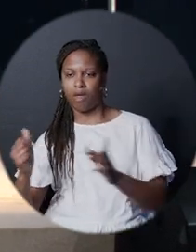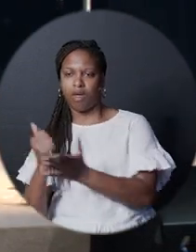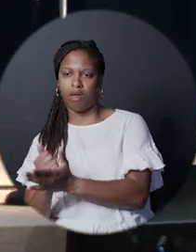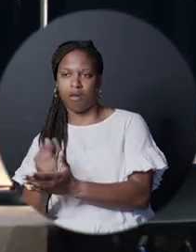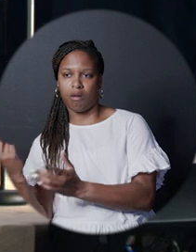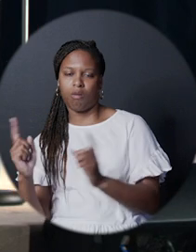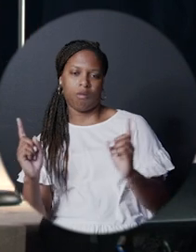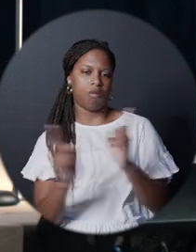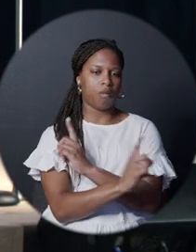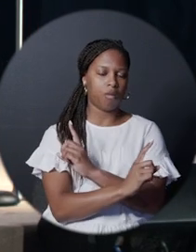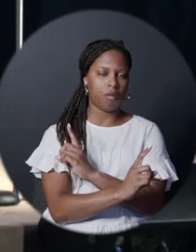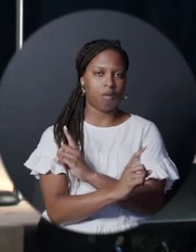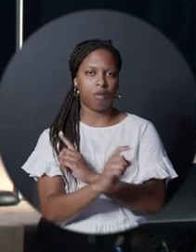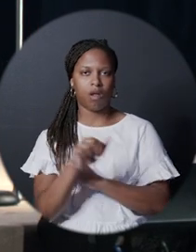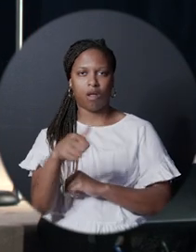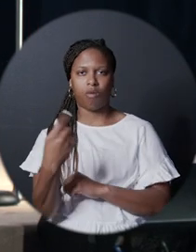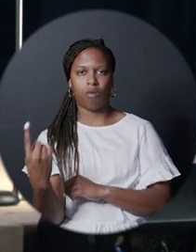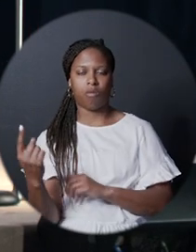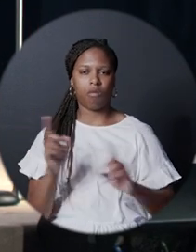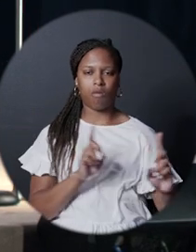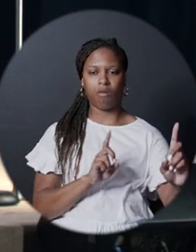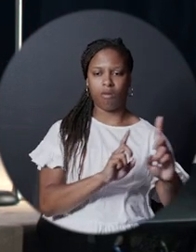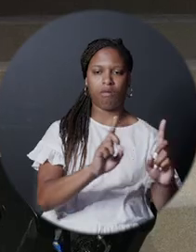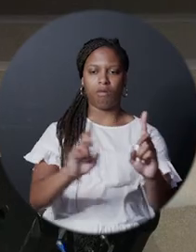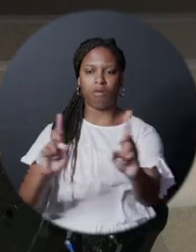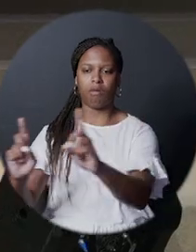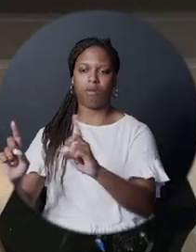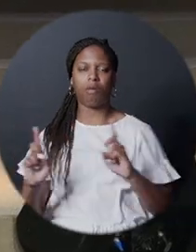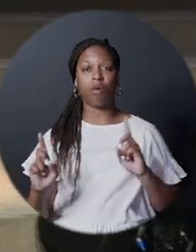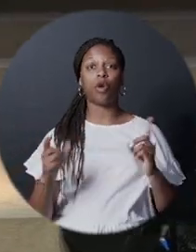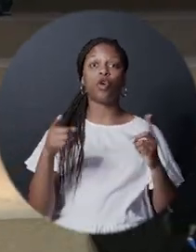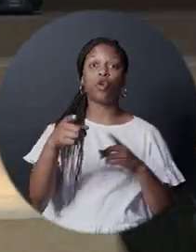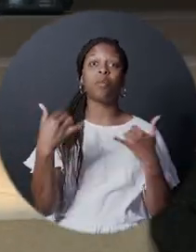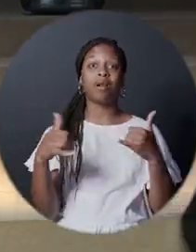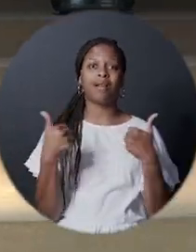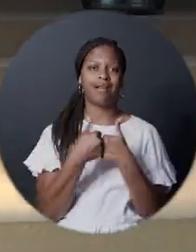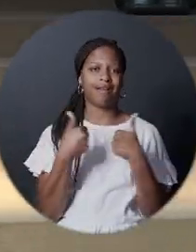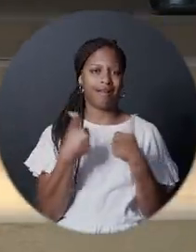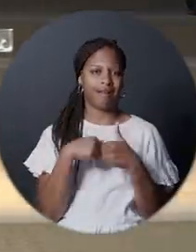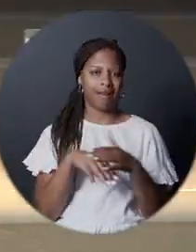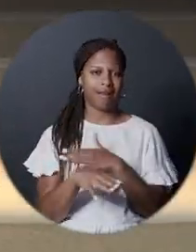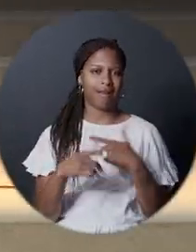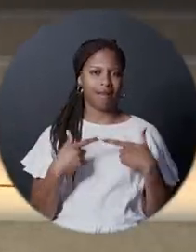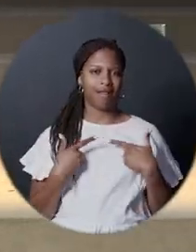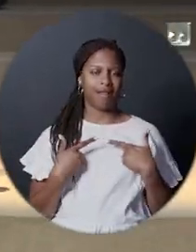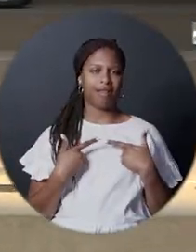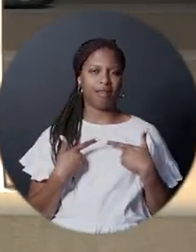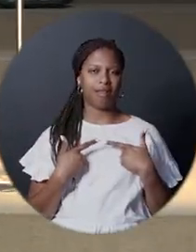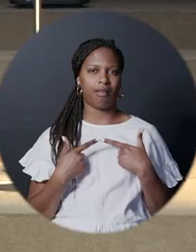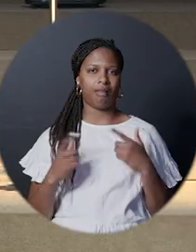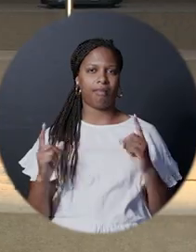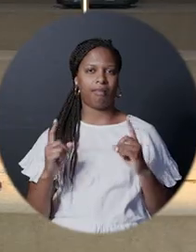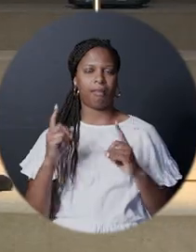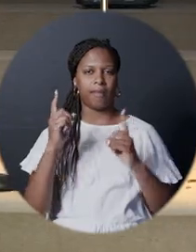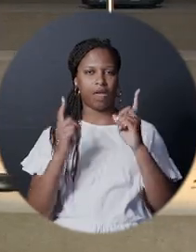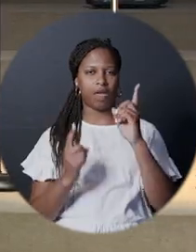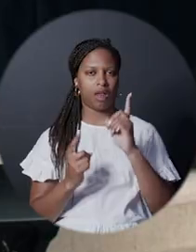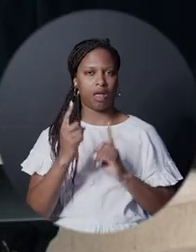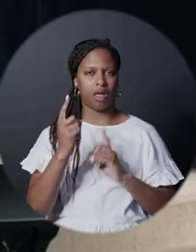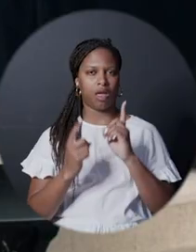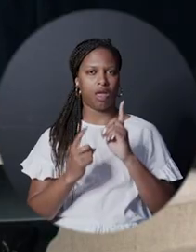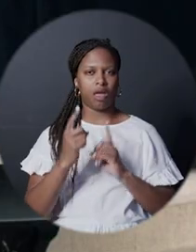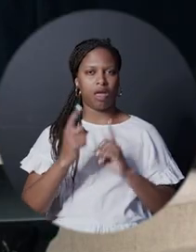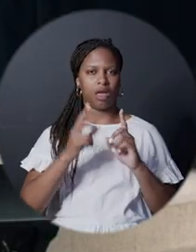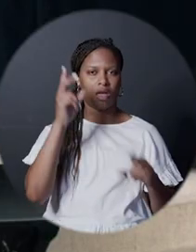man and go help, and somebody else can rotate, and everybody will be covered. But when you are playing games in life, it's mano a